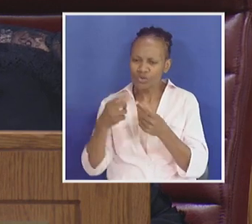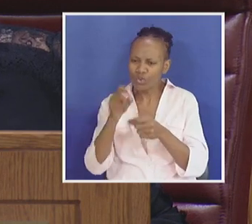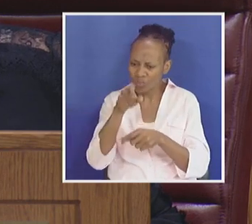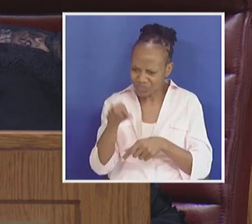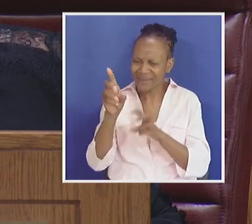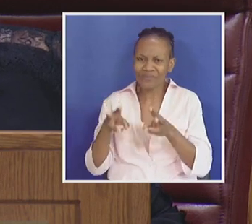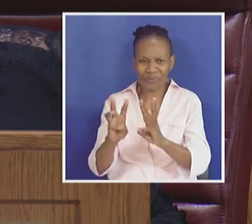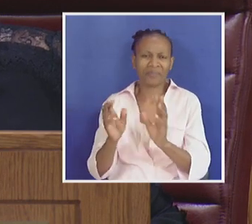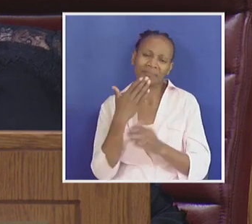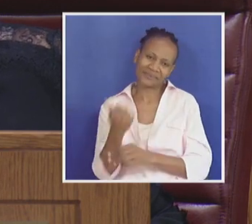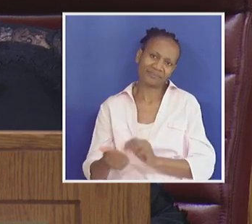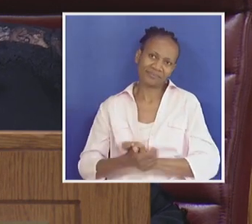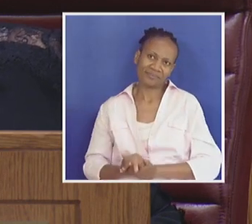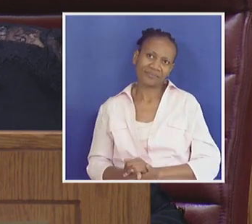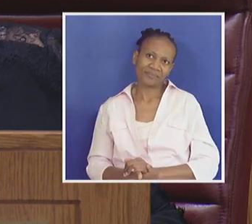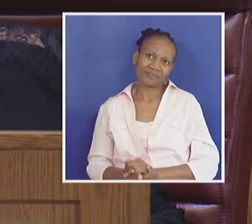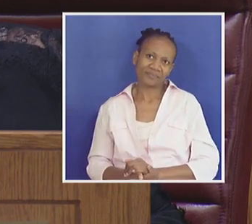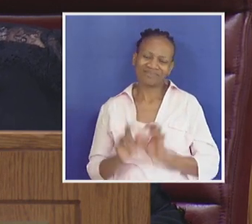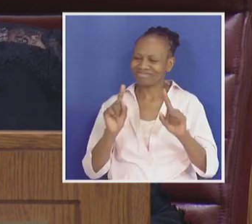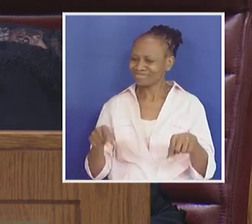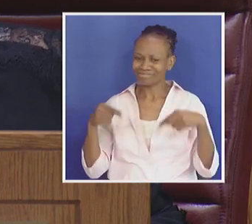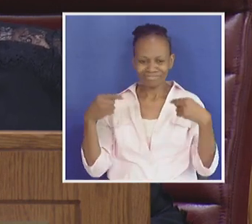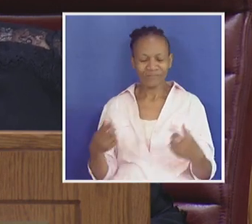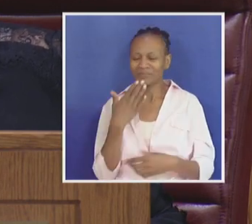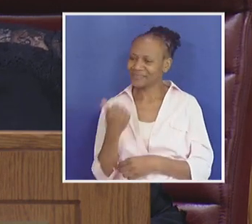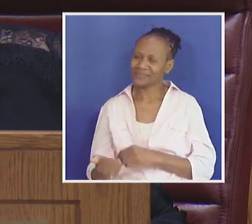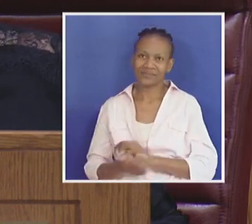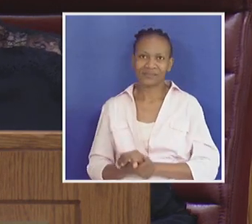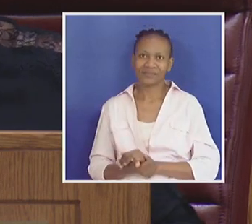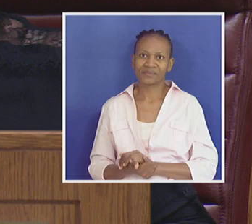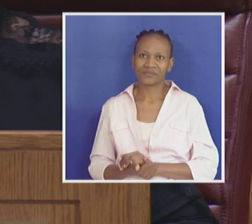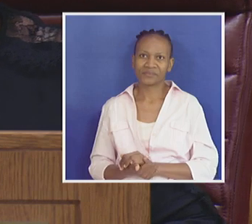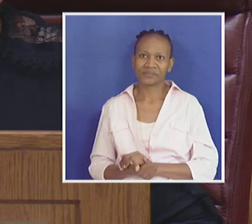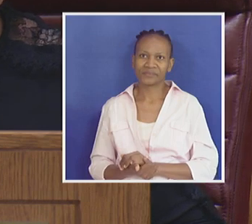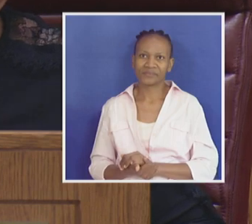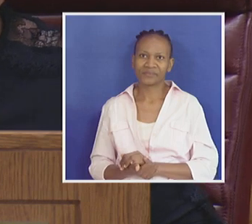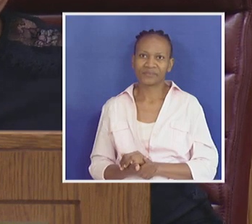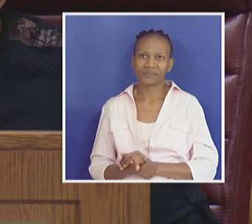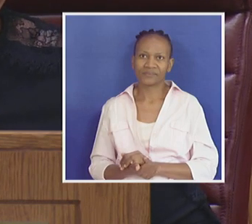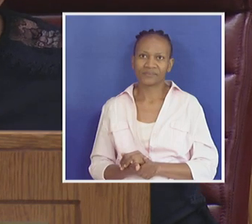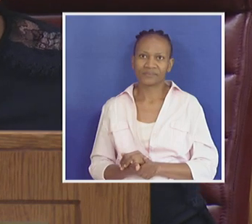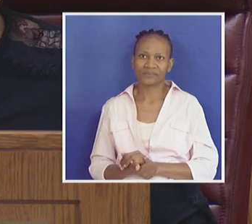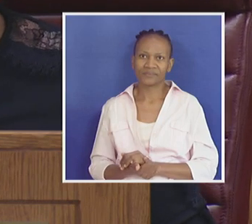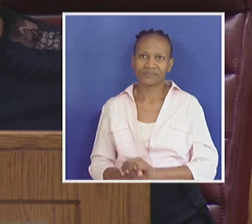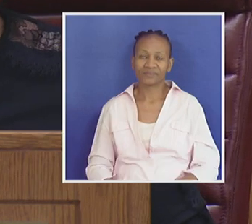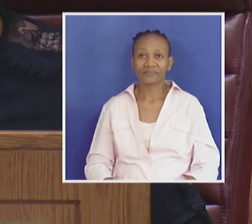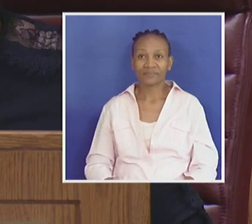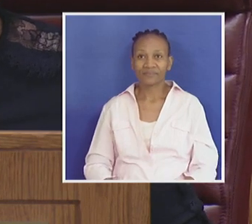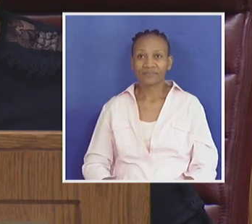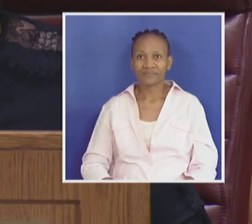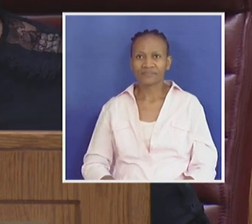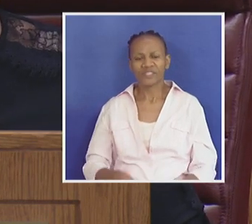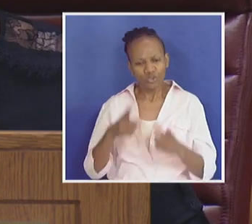things. Do not, please, make sure that you do not avoid calling